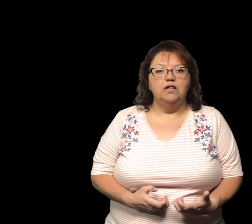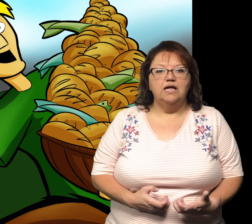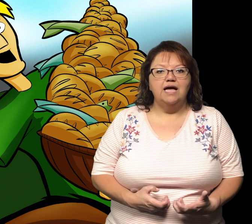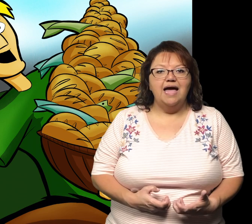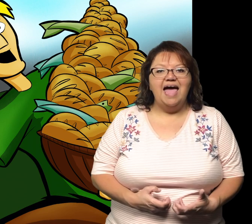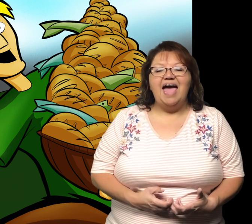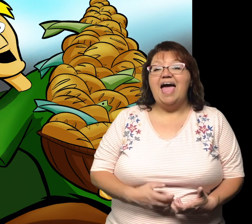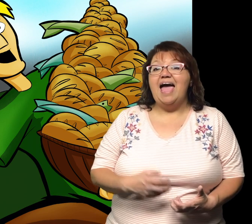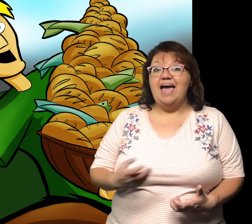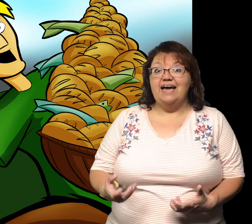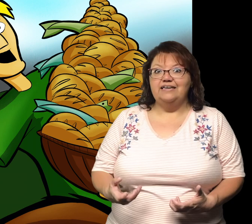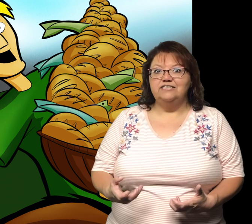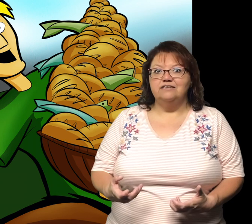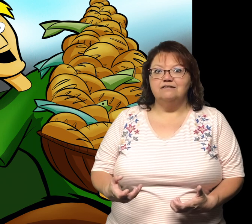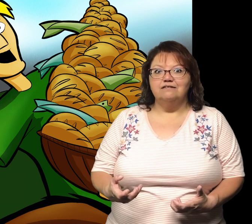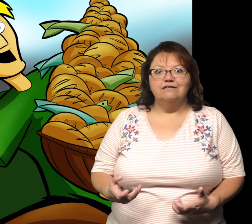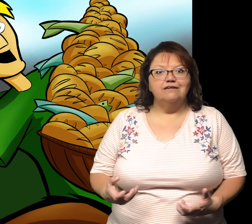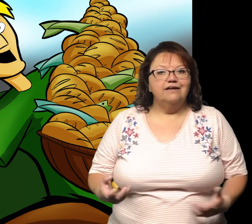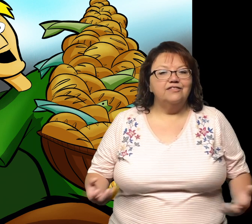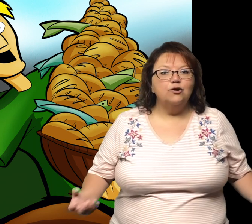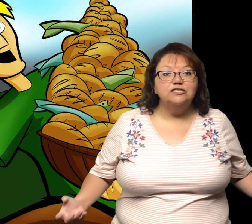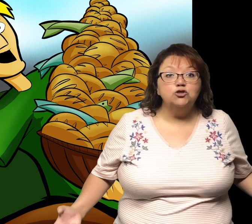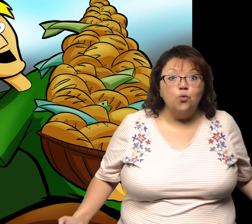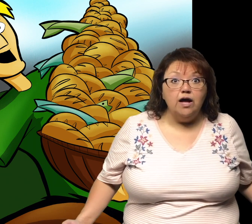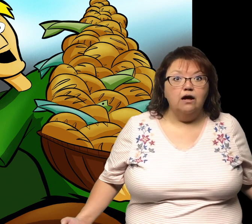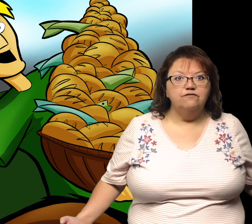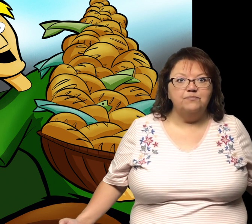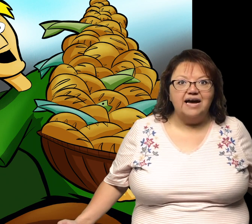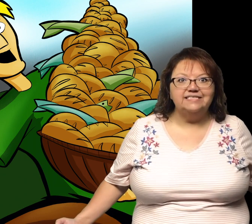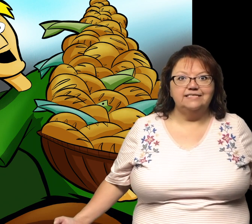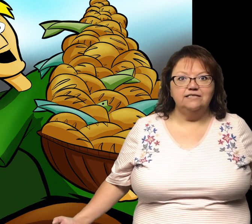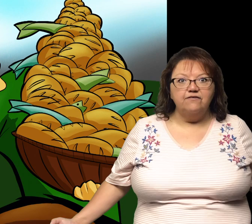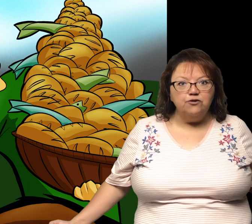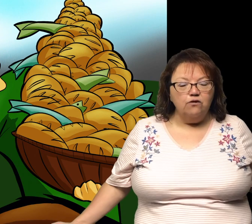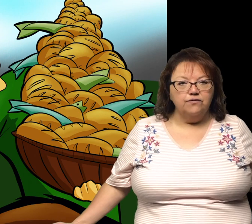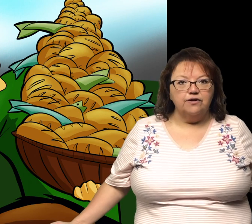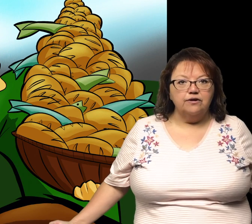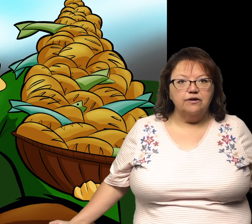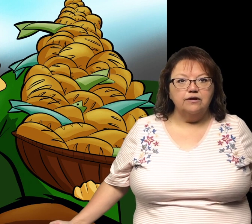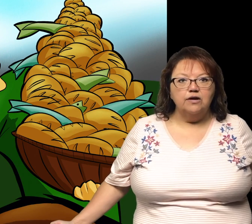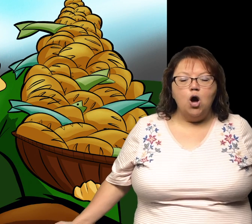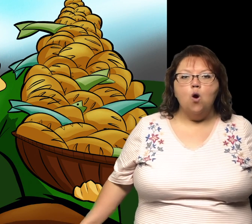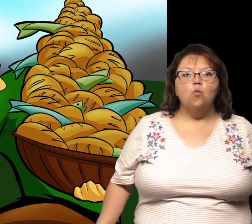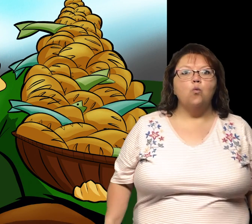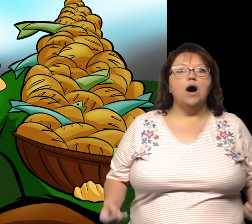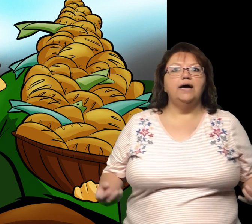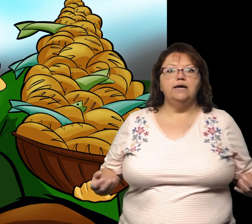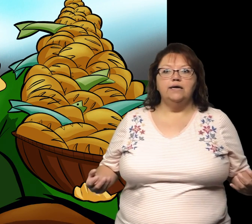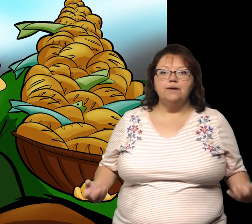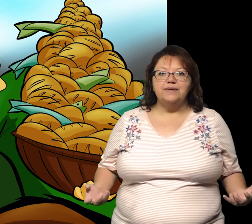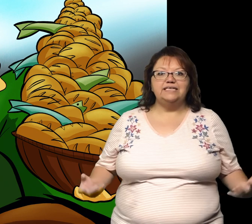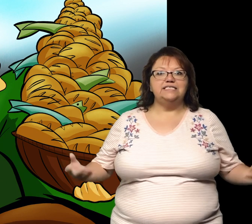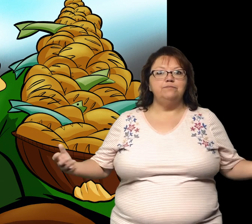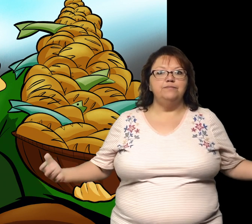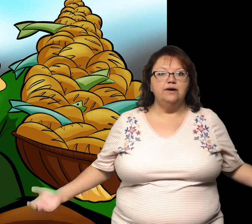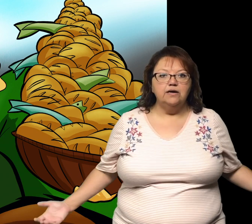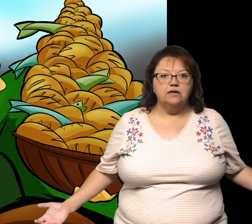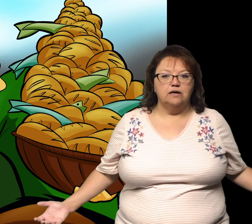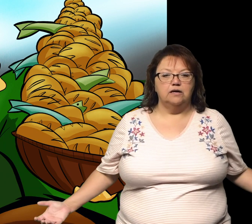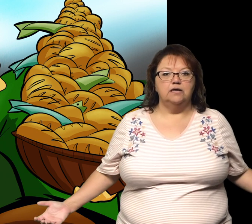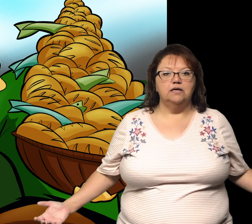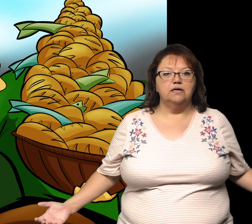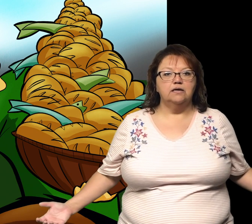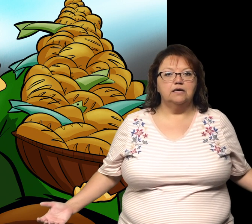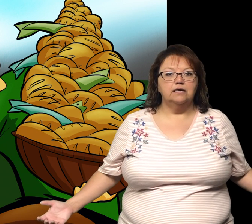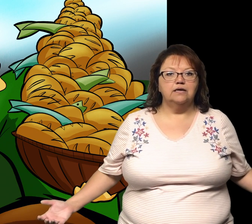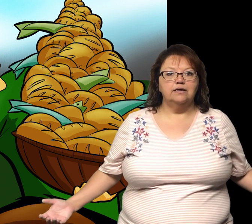full. And there was 12 baskets left over. What an amazing